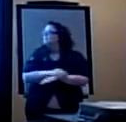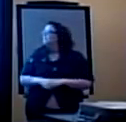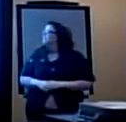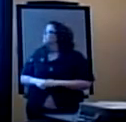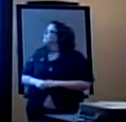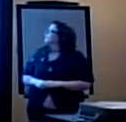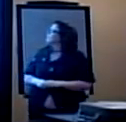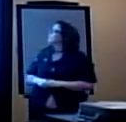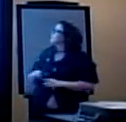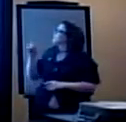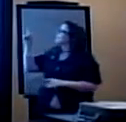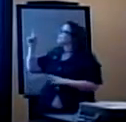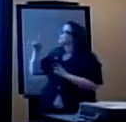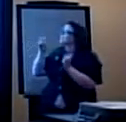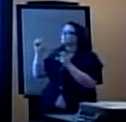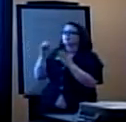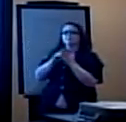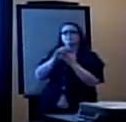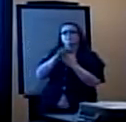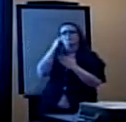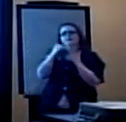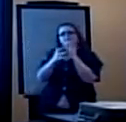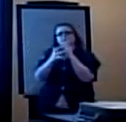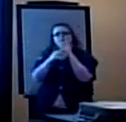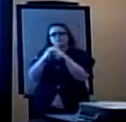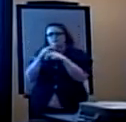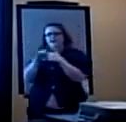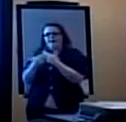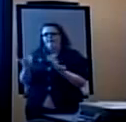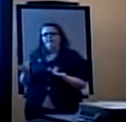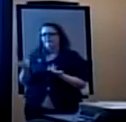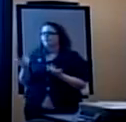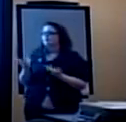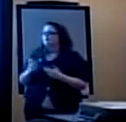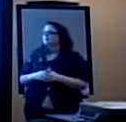sort of capture how to use technologies. As a Saltu